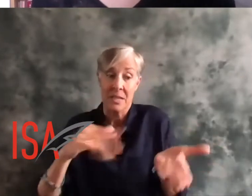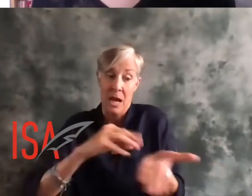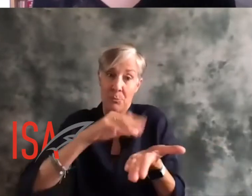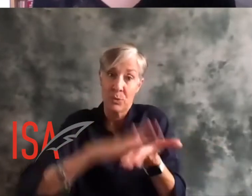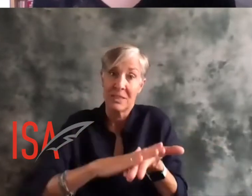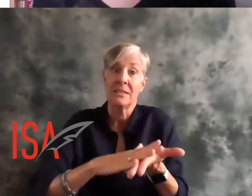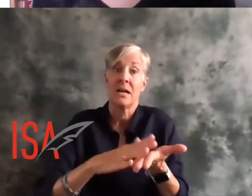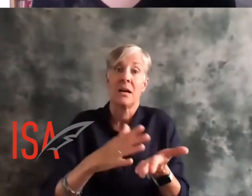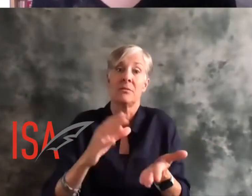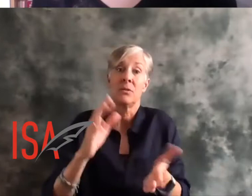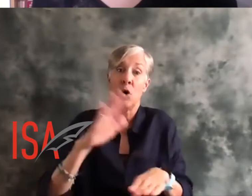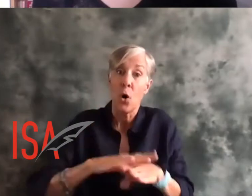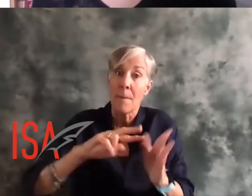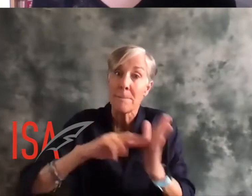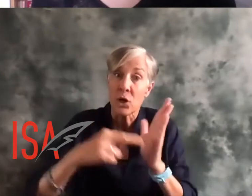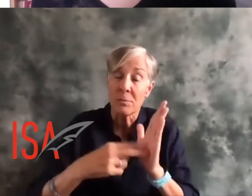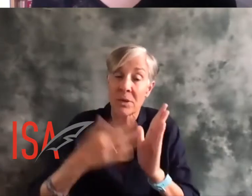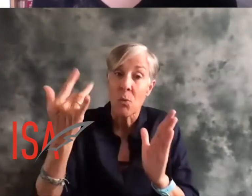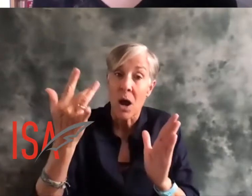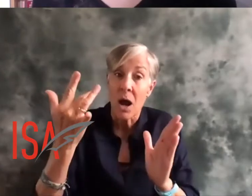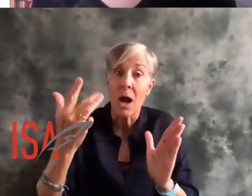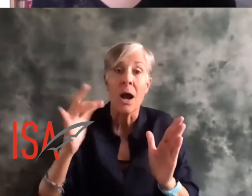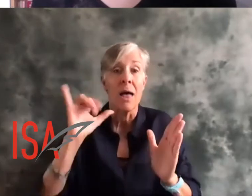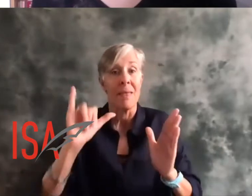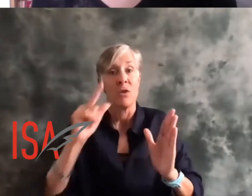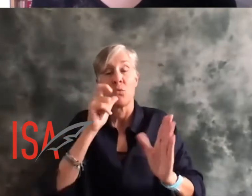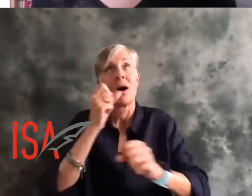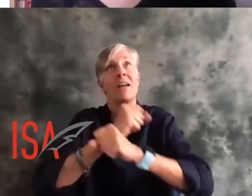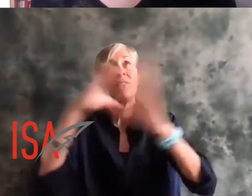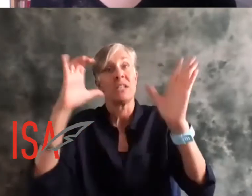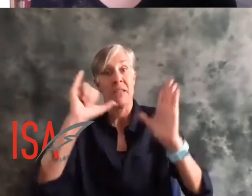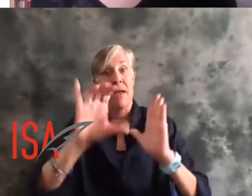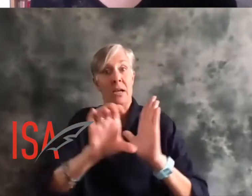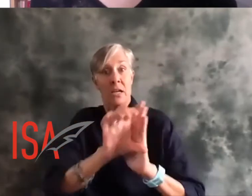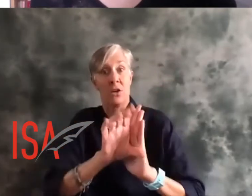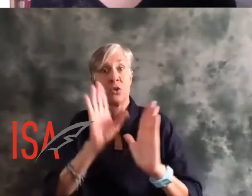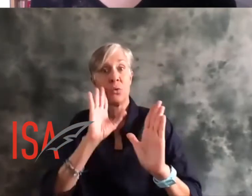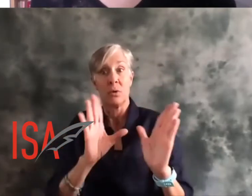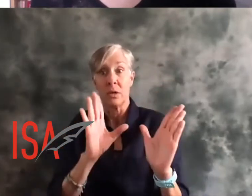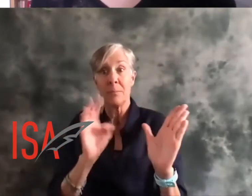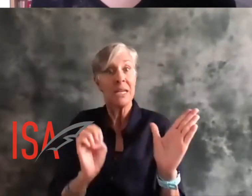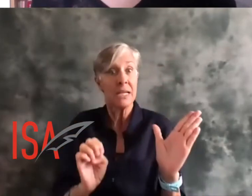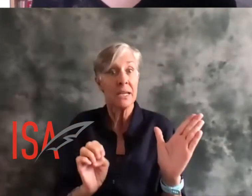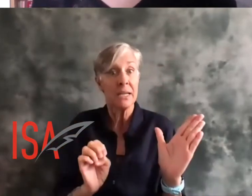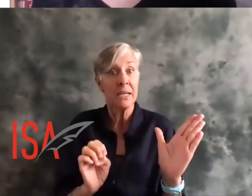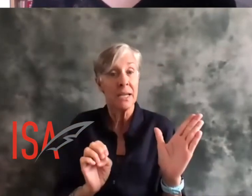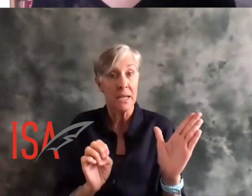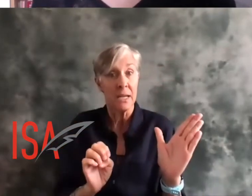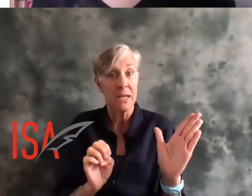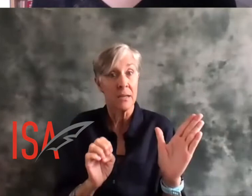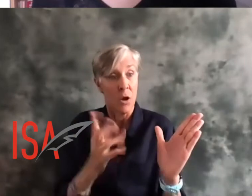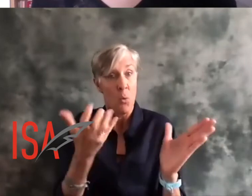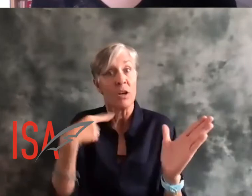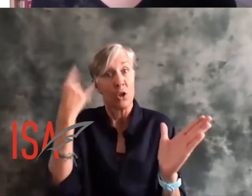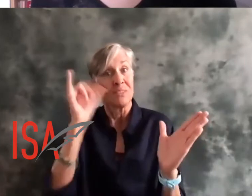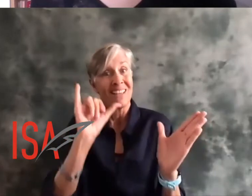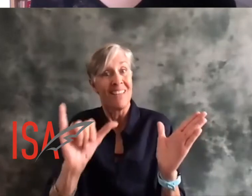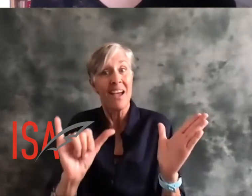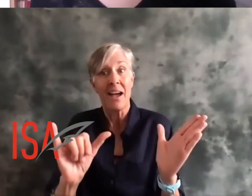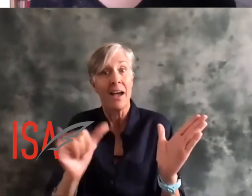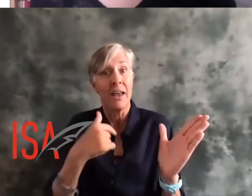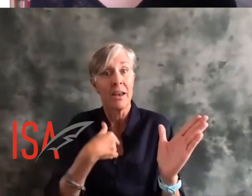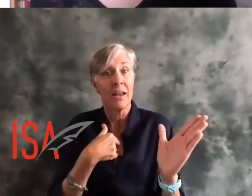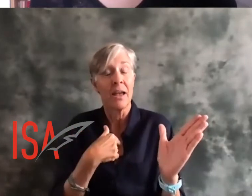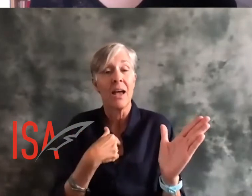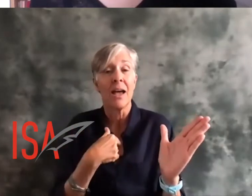purpose because I want to, that's who I'm envisioning that character to be and to look like. And I don't want it